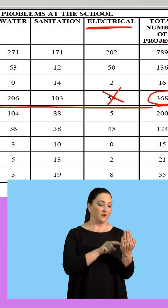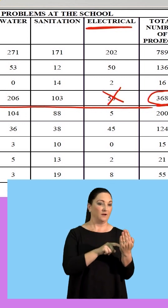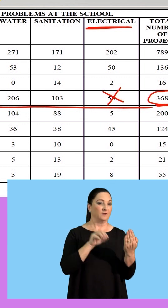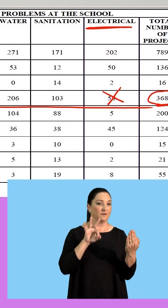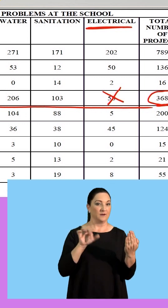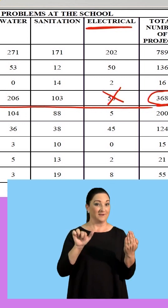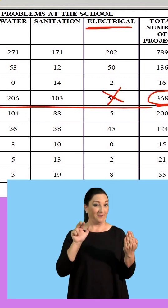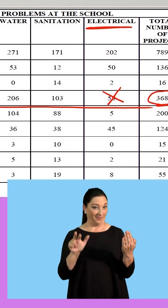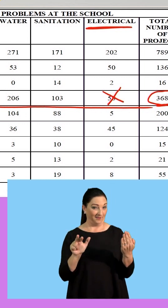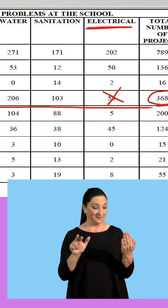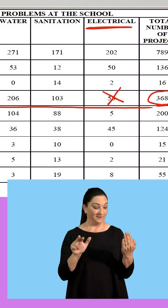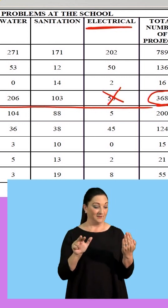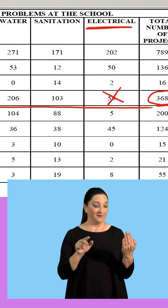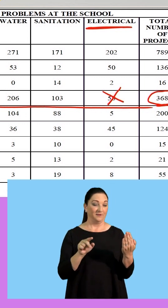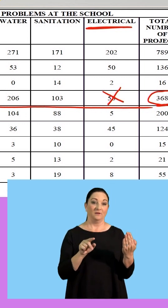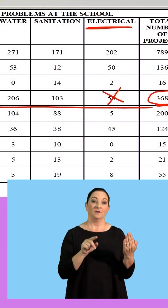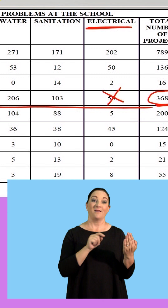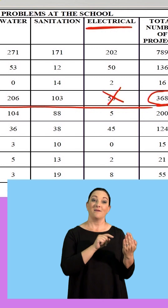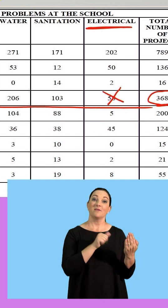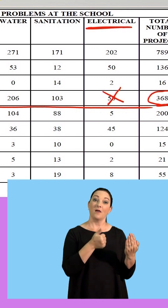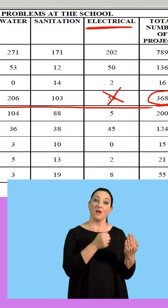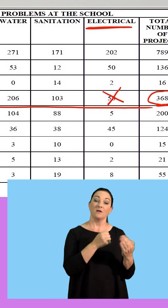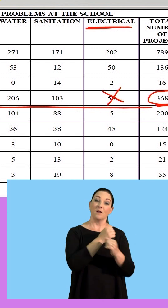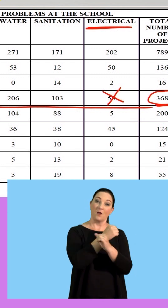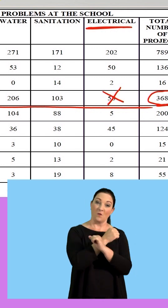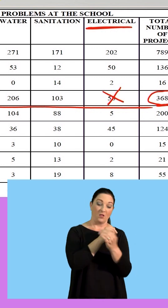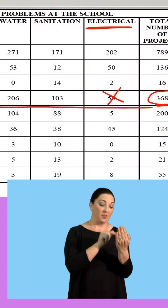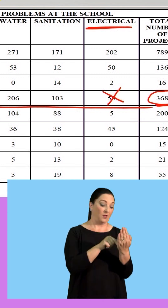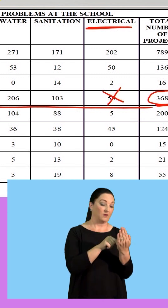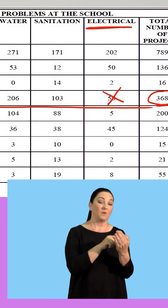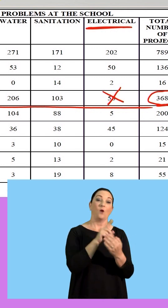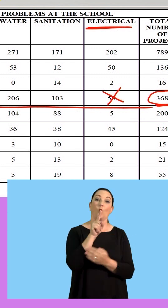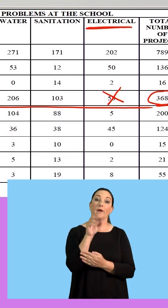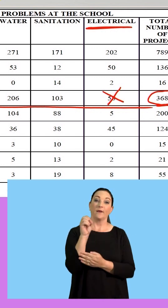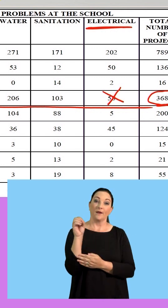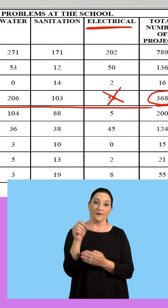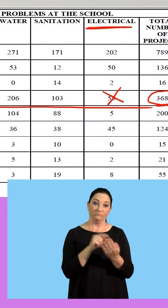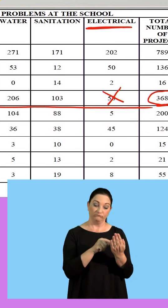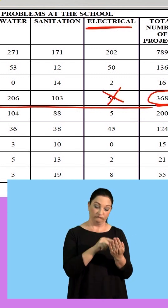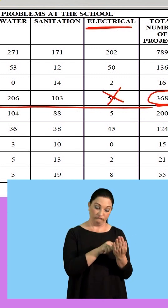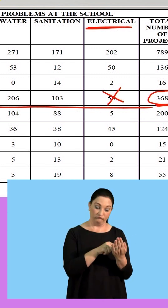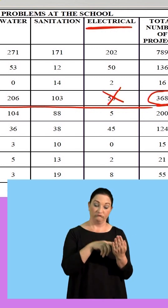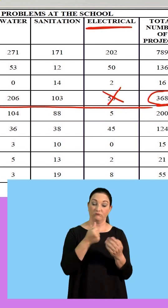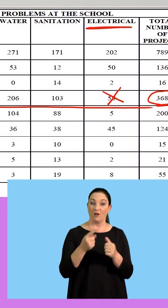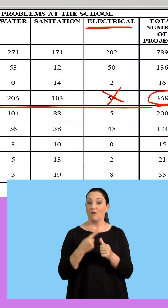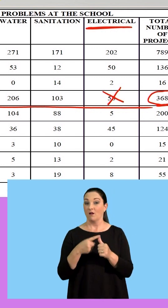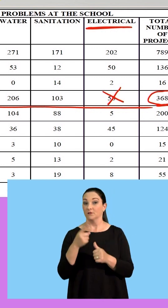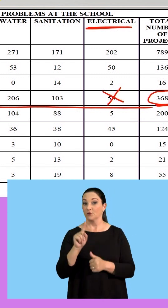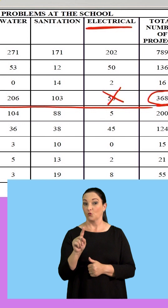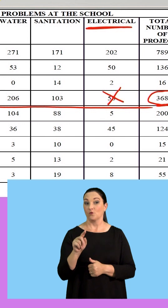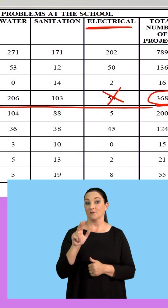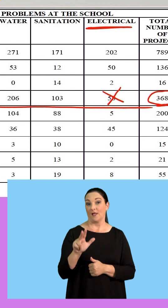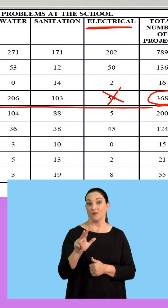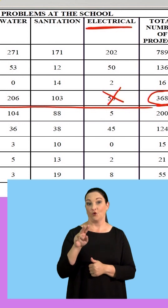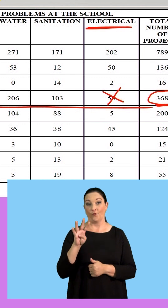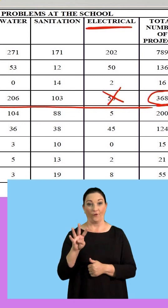310 divided by 368. And that value I have to multiply by 100. So this